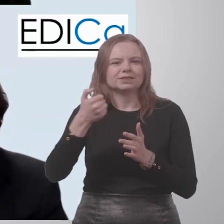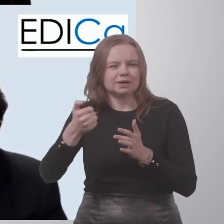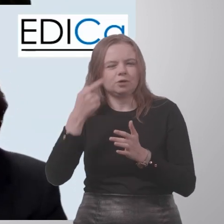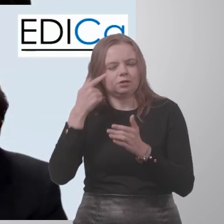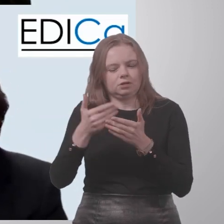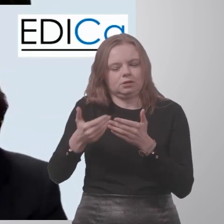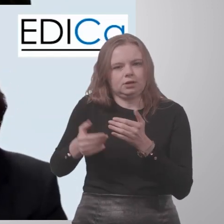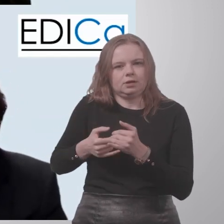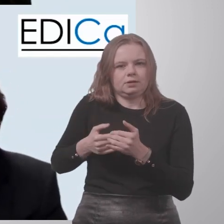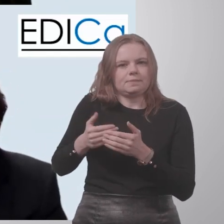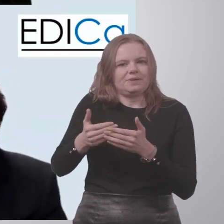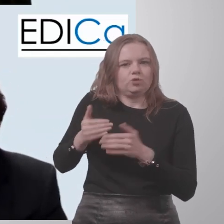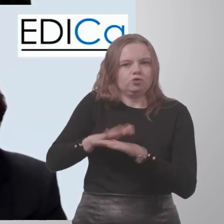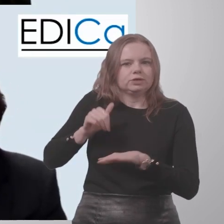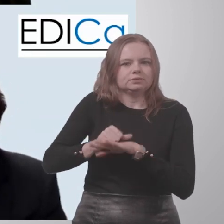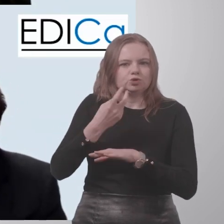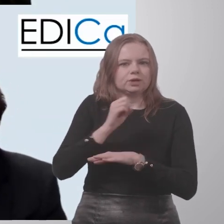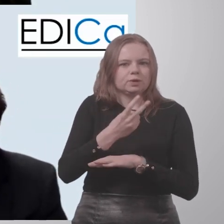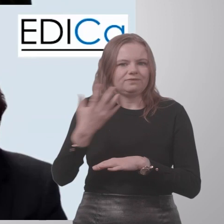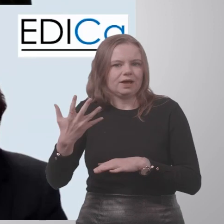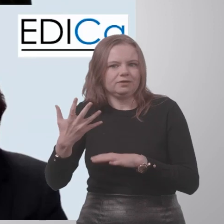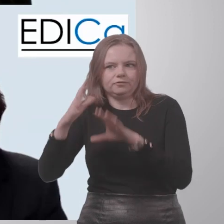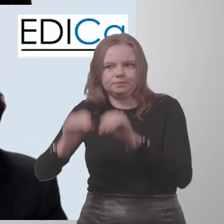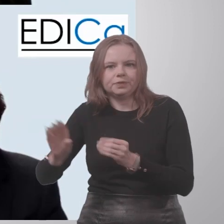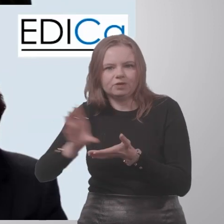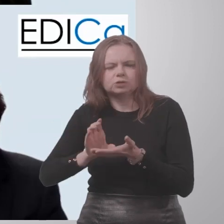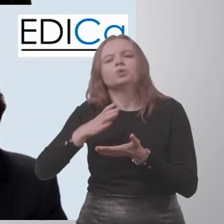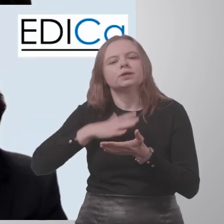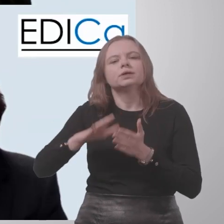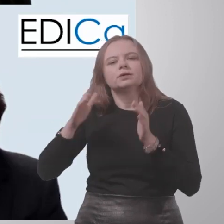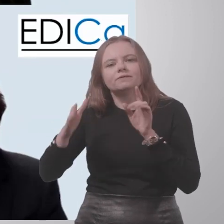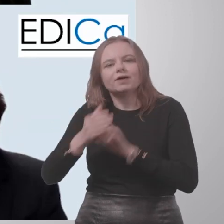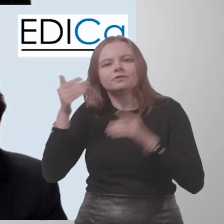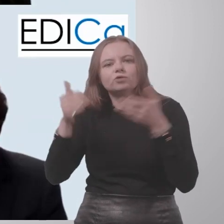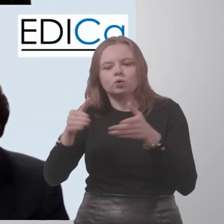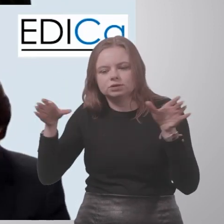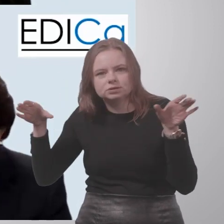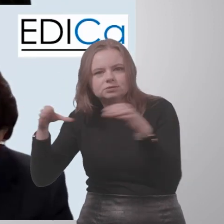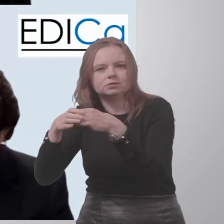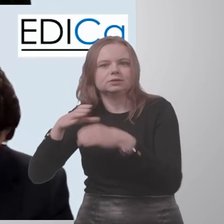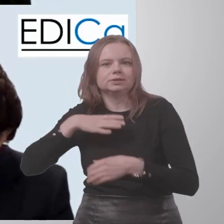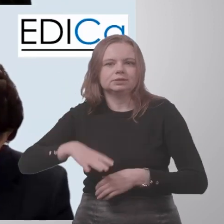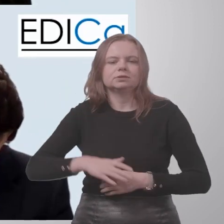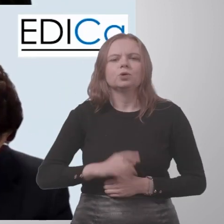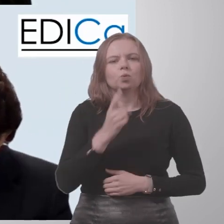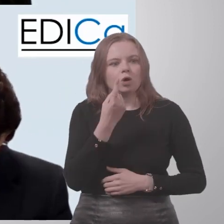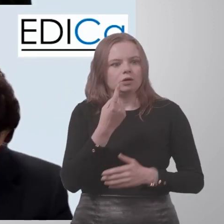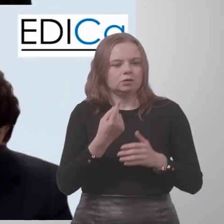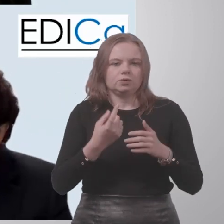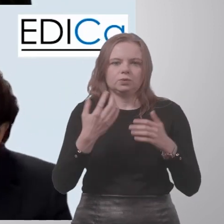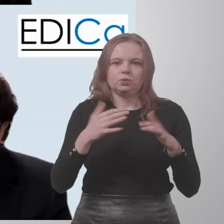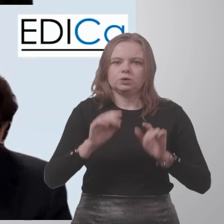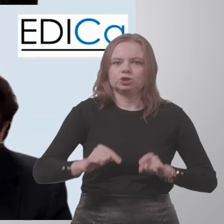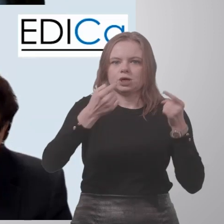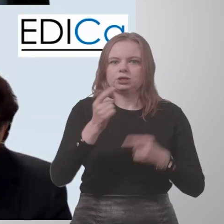focus. But one of the main challenges, I think, is we will have to have some very difficult and challenging conversations with